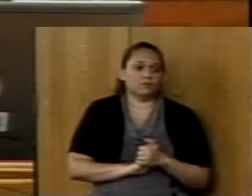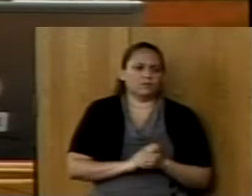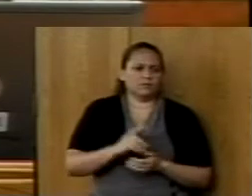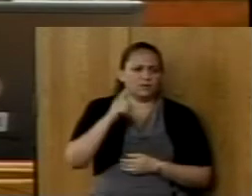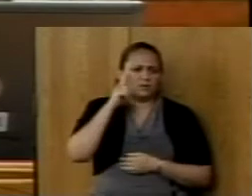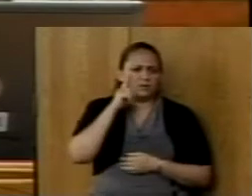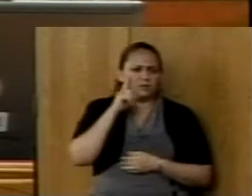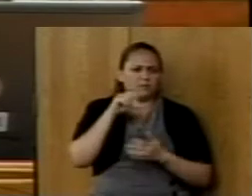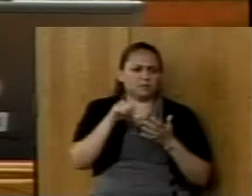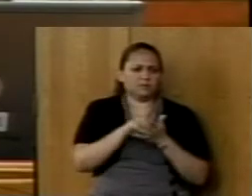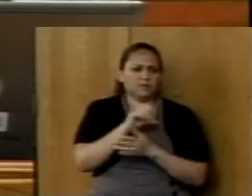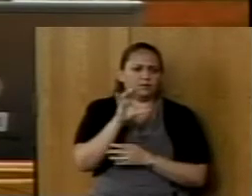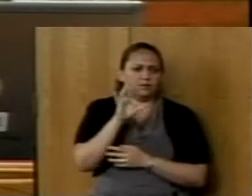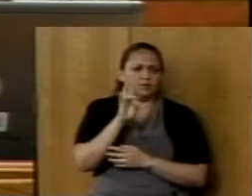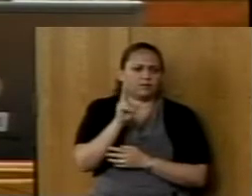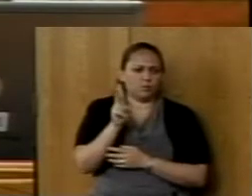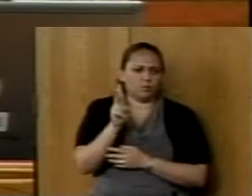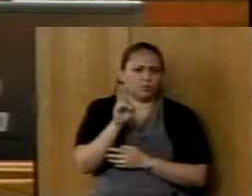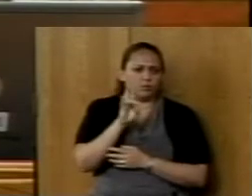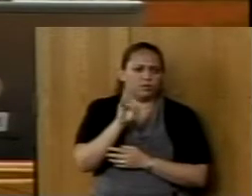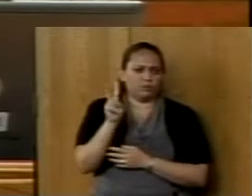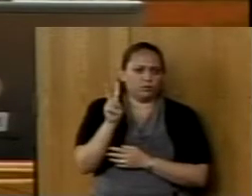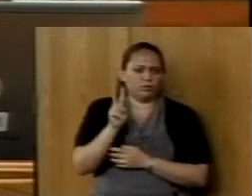think it's page 72,